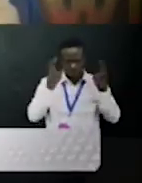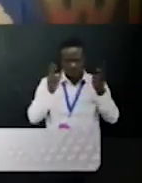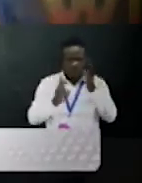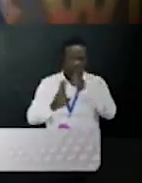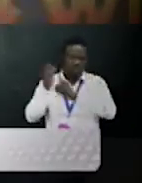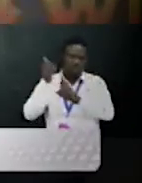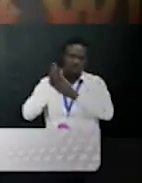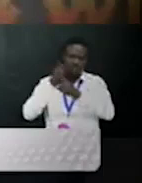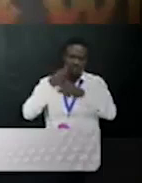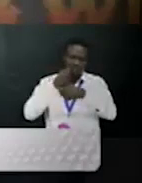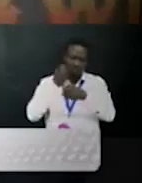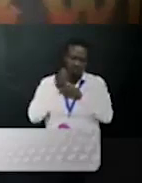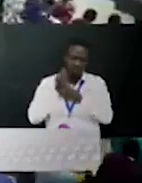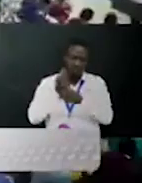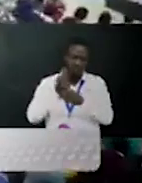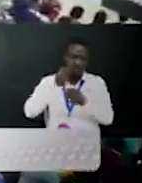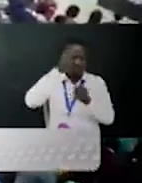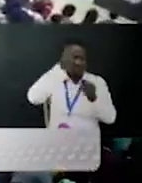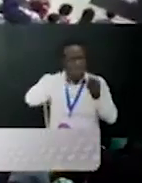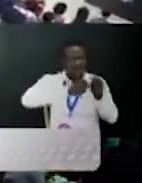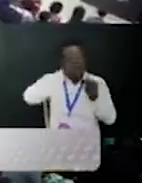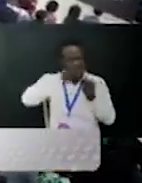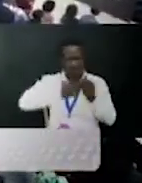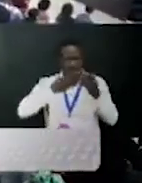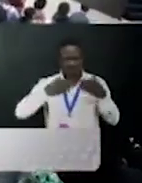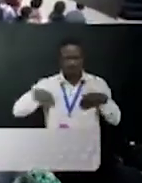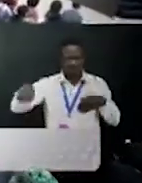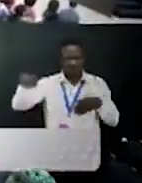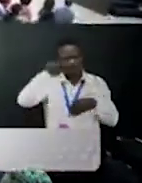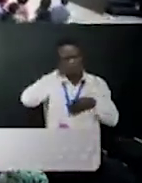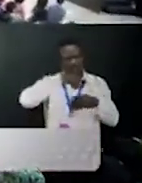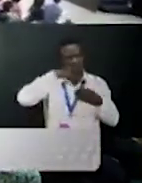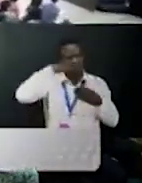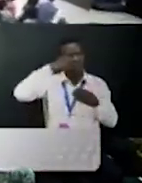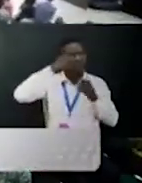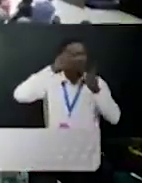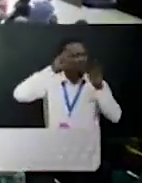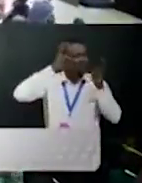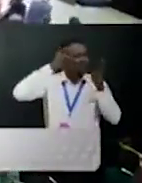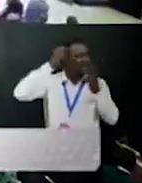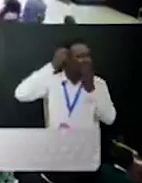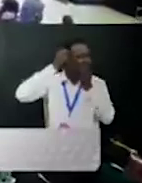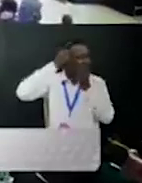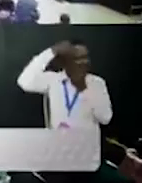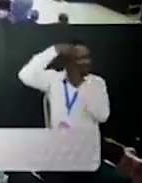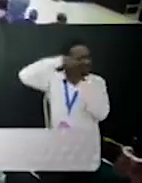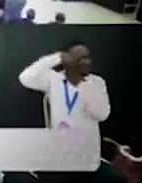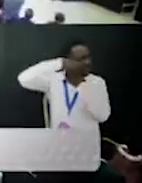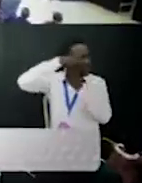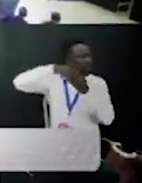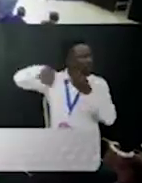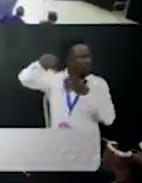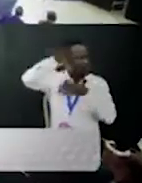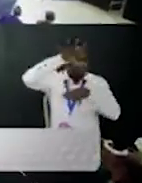to sink. Amen. Into hearts, into spirits. Yes. God will bring the understanding. Yes. That is needed.